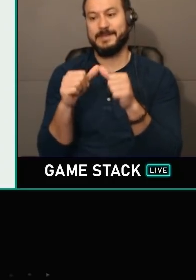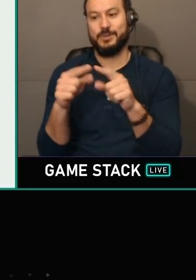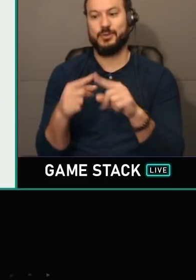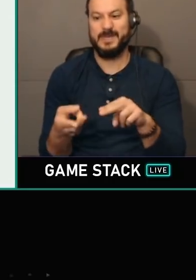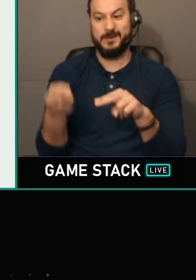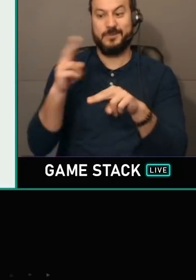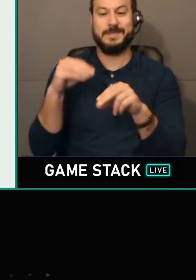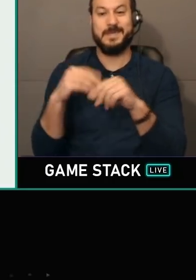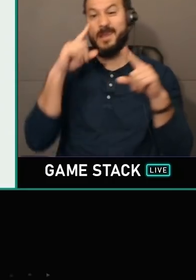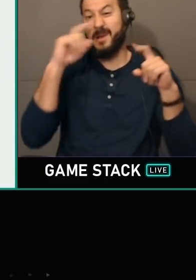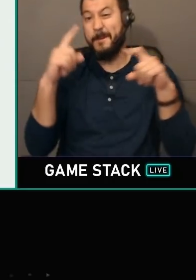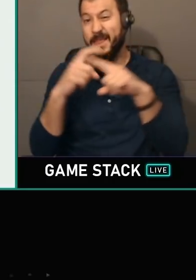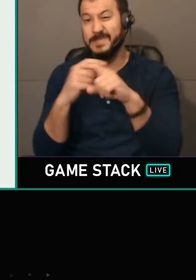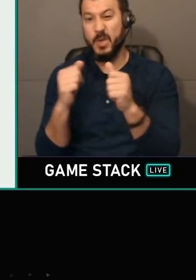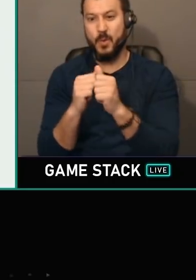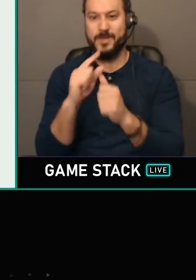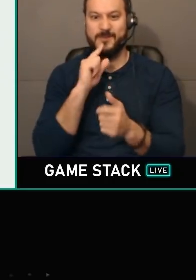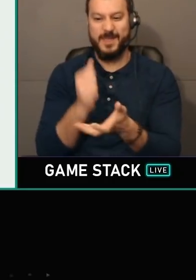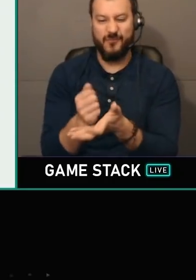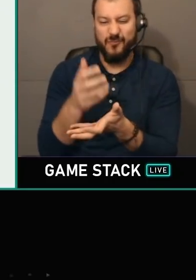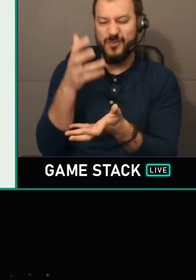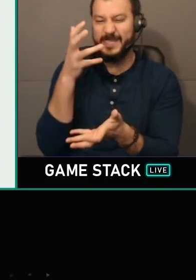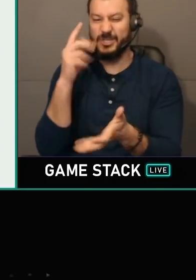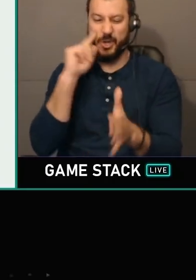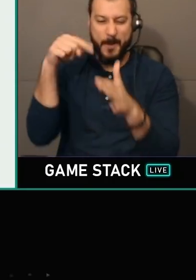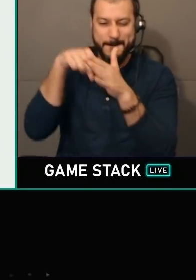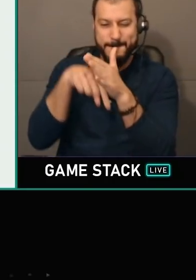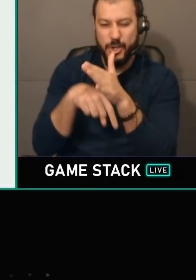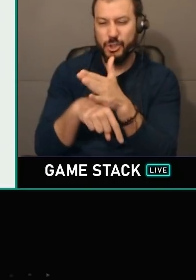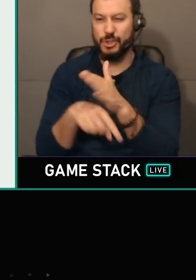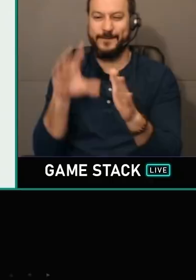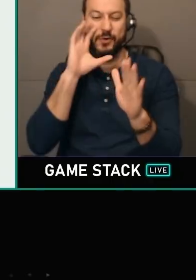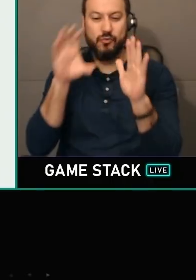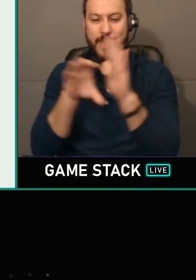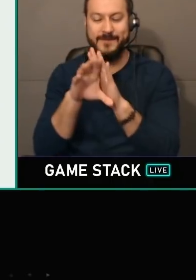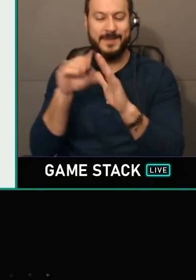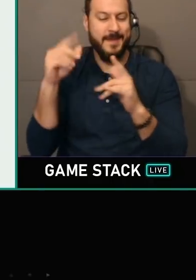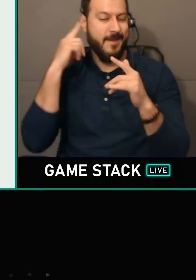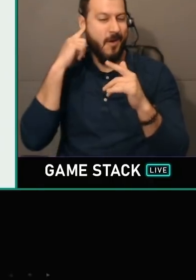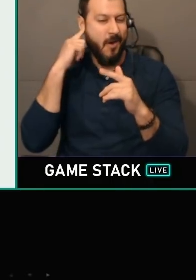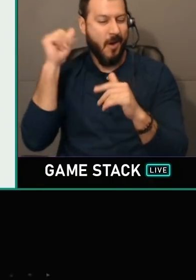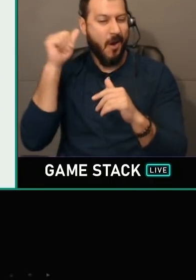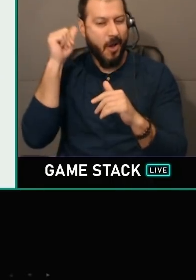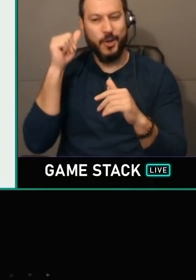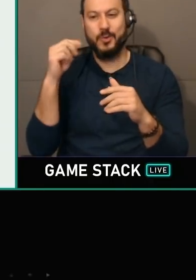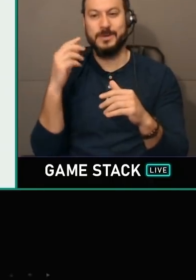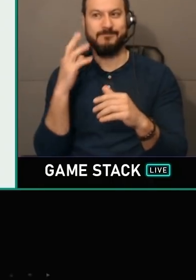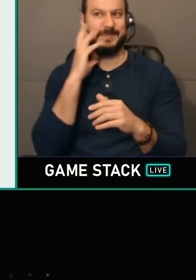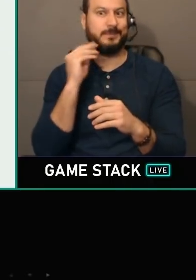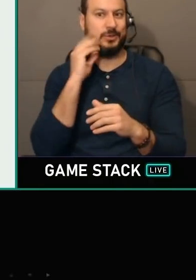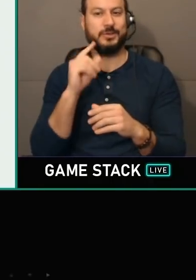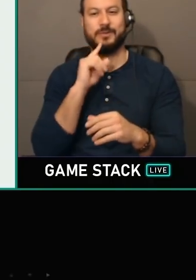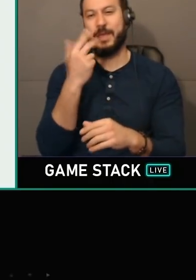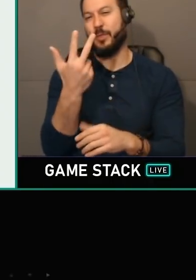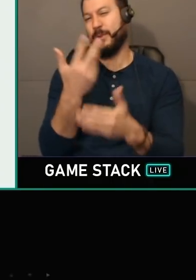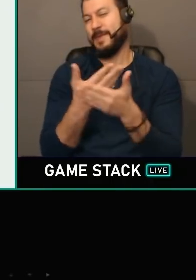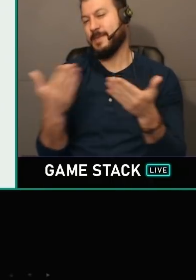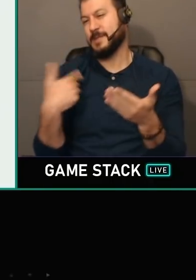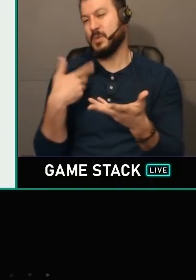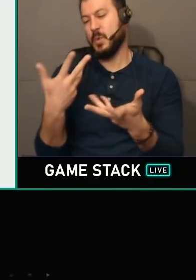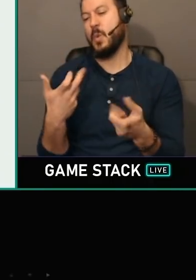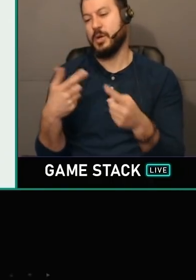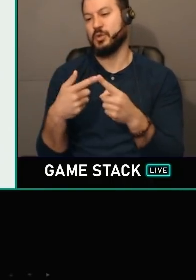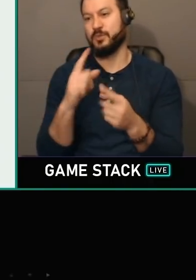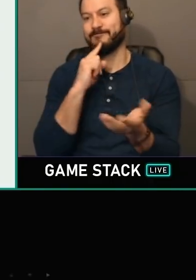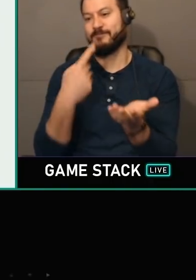complexity with these rich, immersive graphical and audio experiences, there were really three things that we wanted to